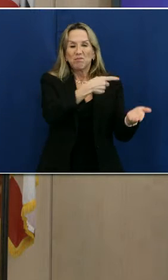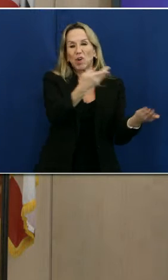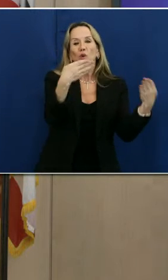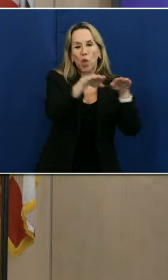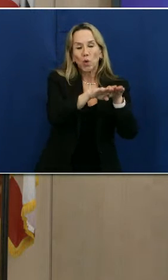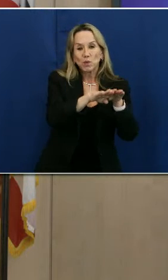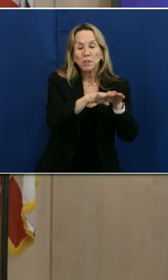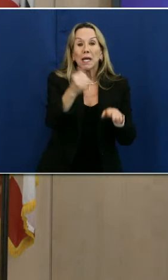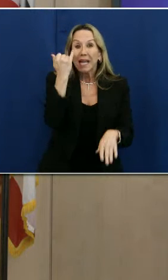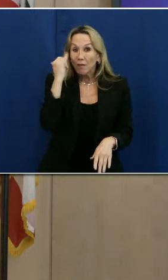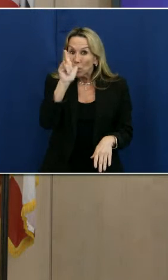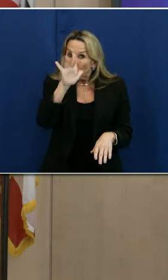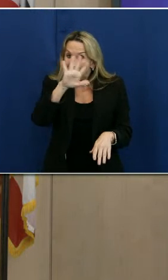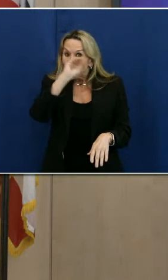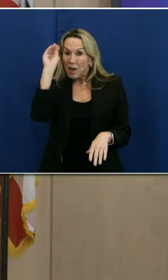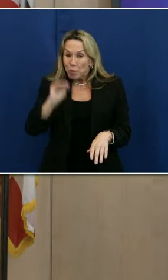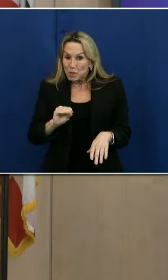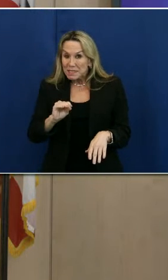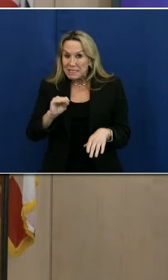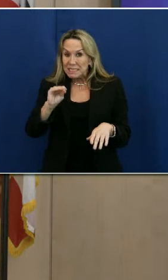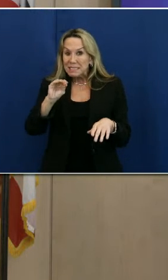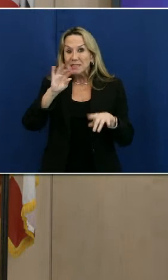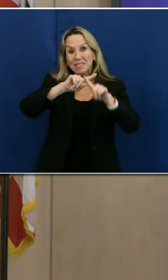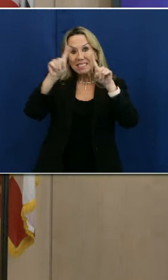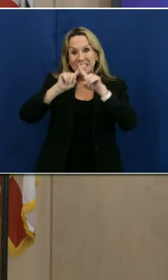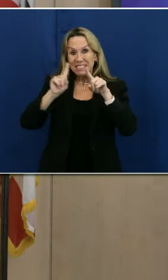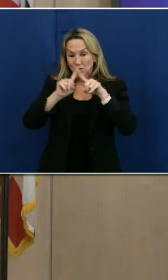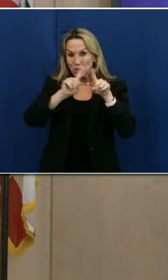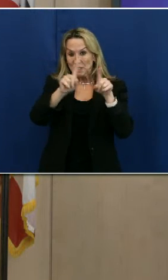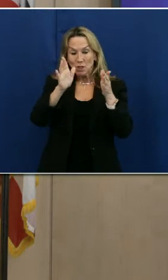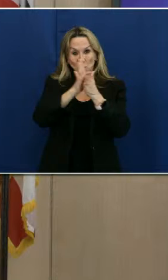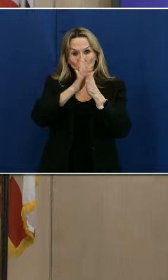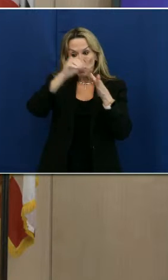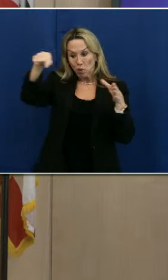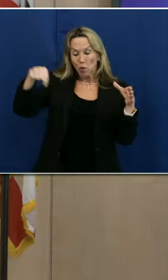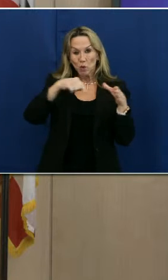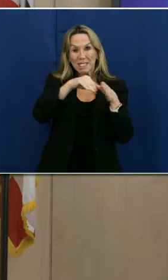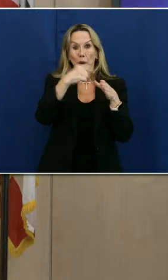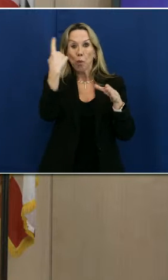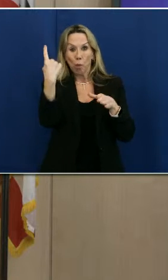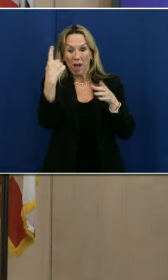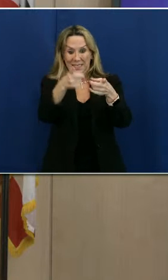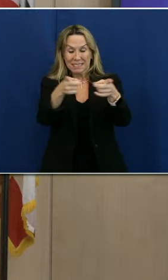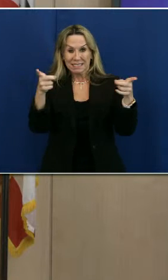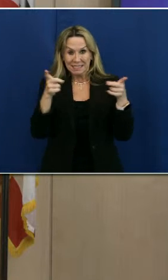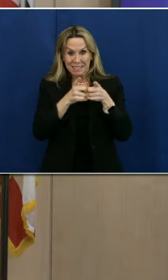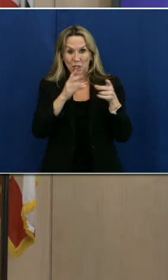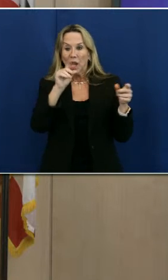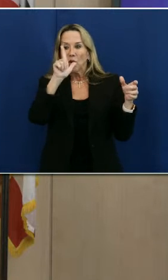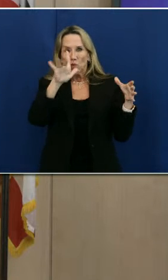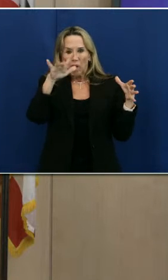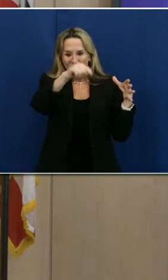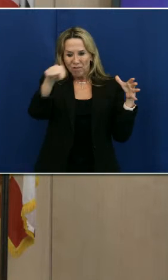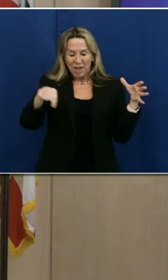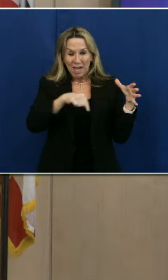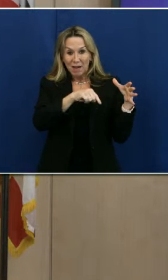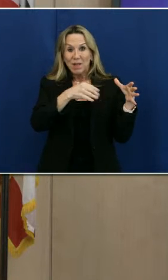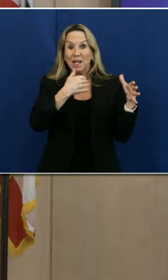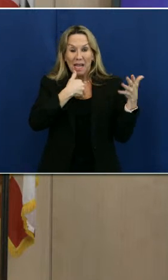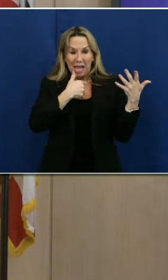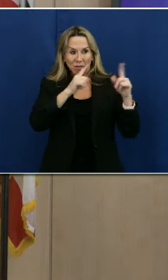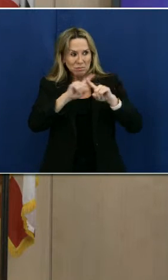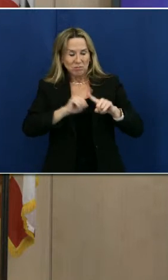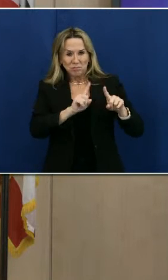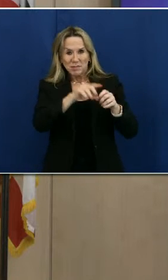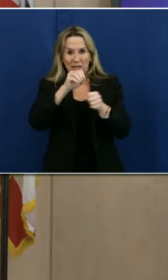there is 25% of schools in a district that have an outbreak, then that district in general is